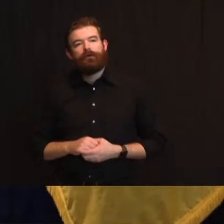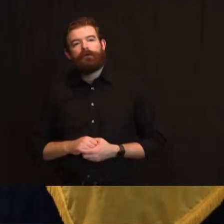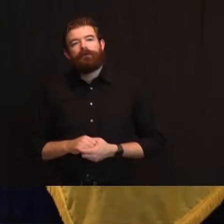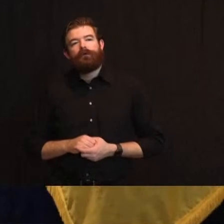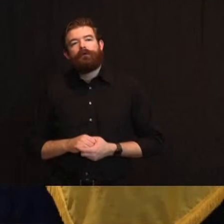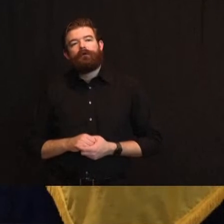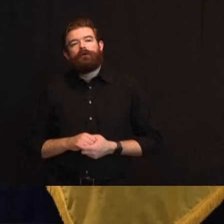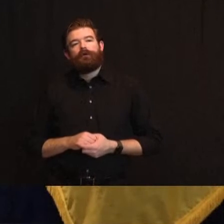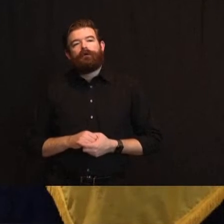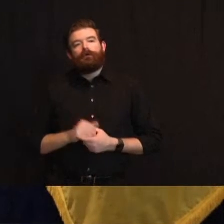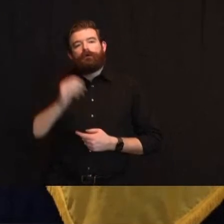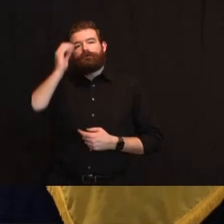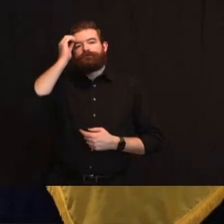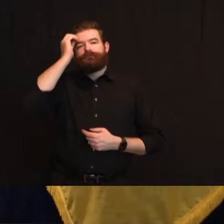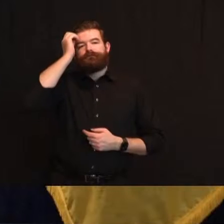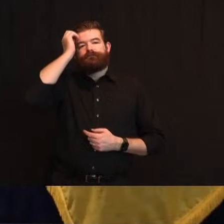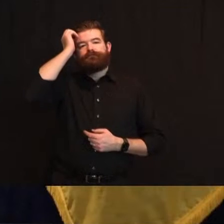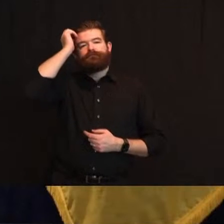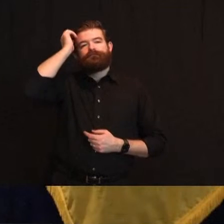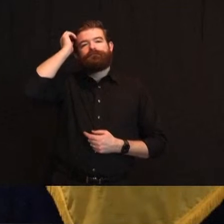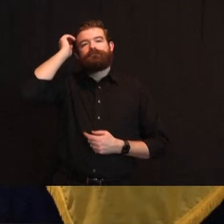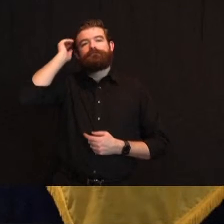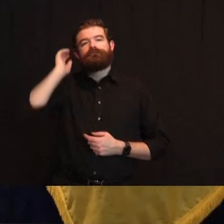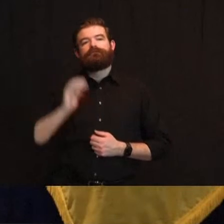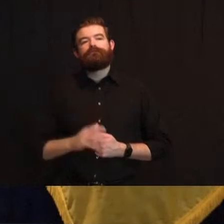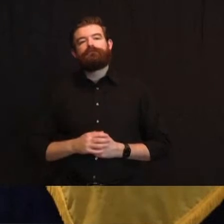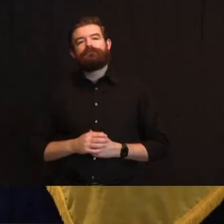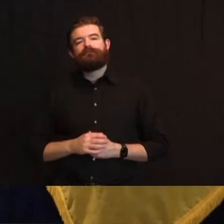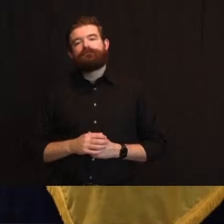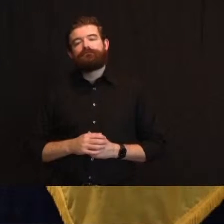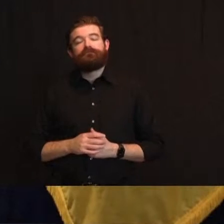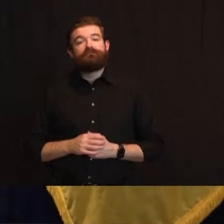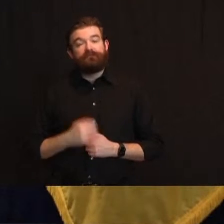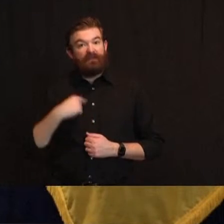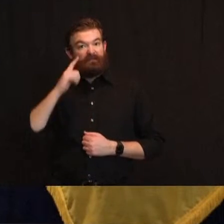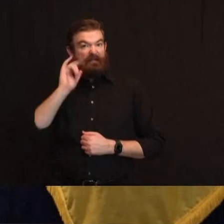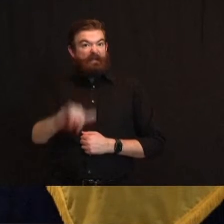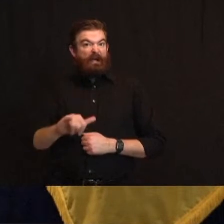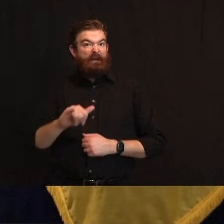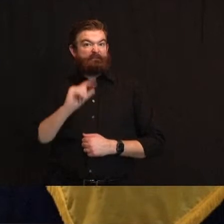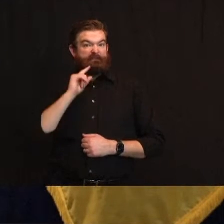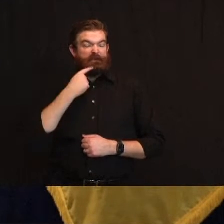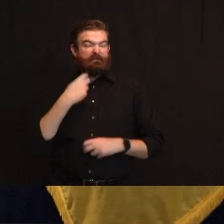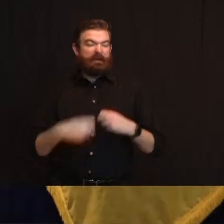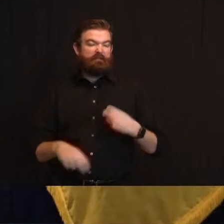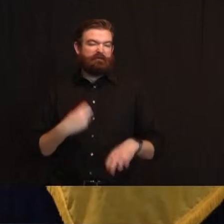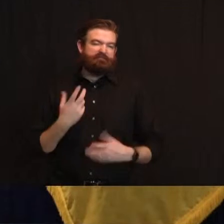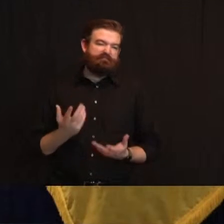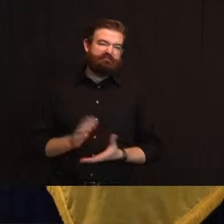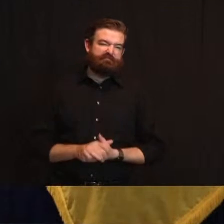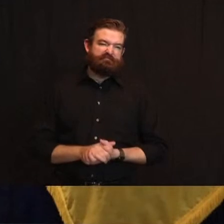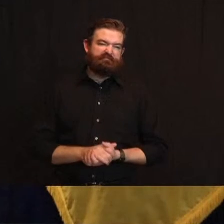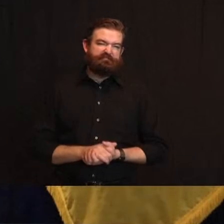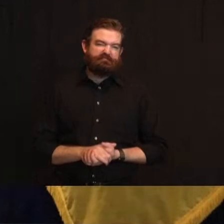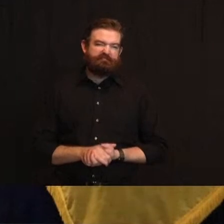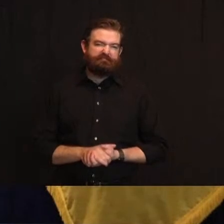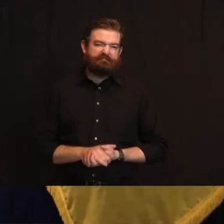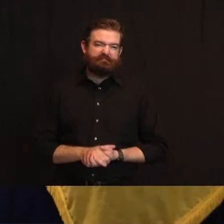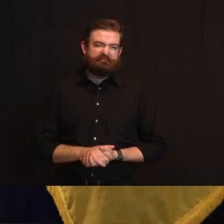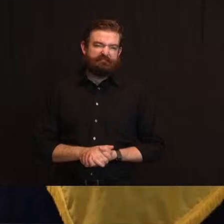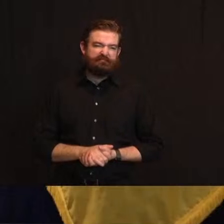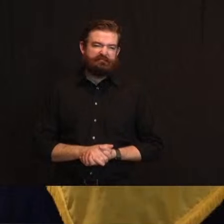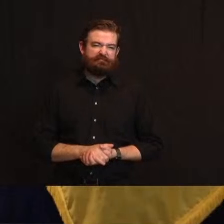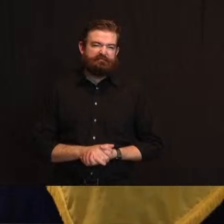like. I think it's less of an issue in our anecdotal surveys. There are a lot of restaurants that are not at the